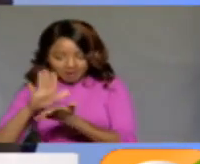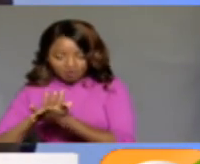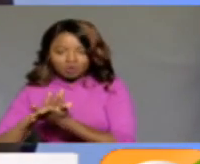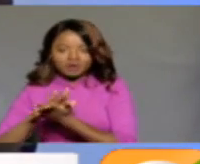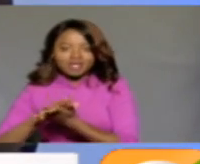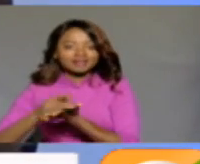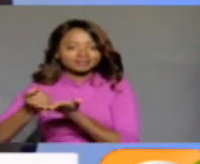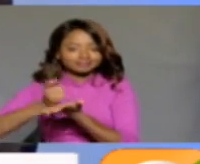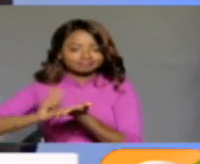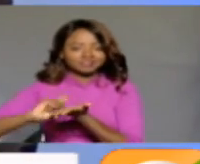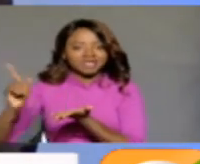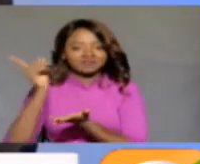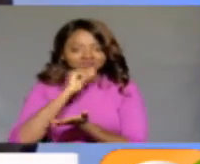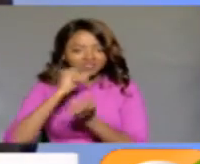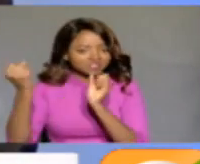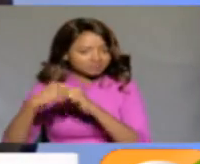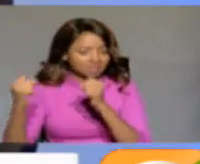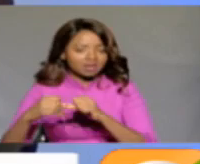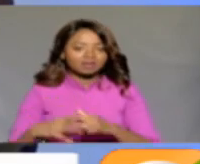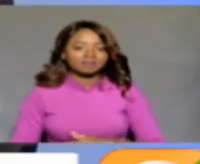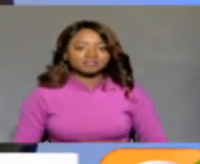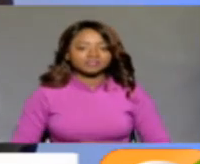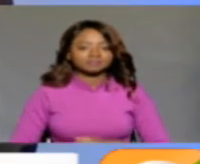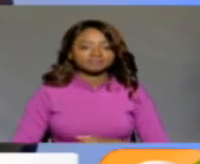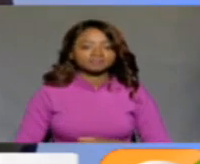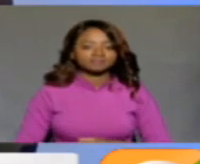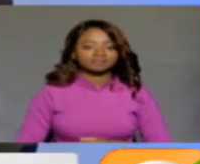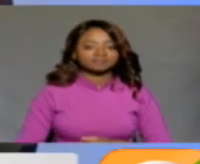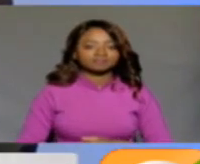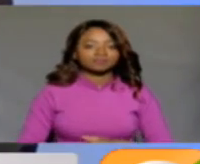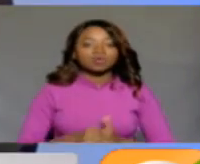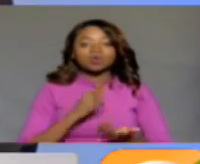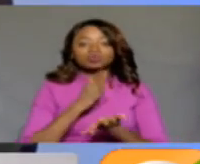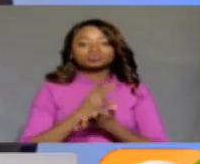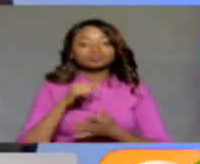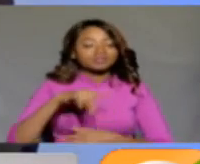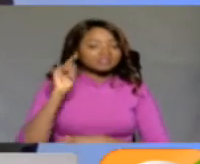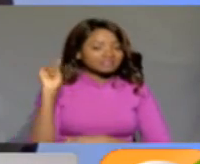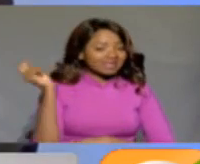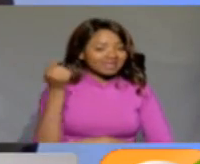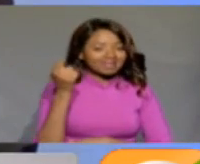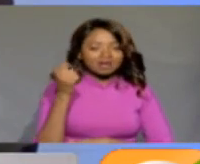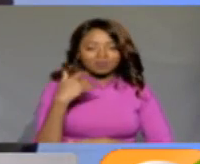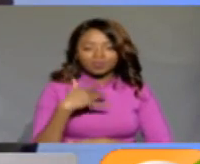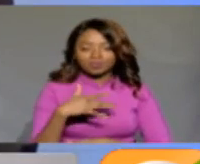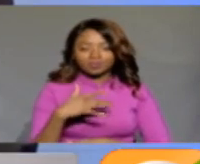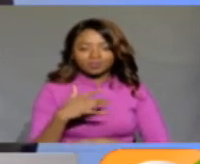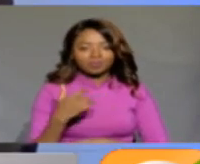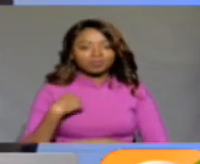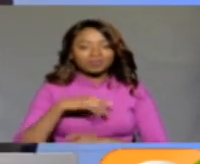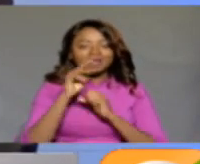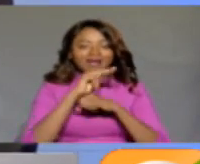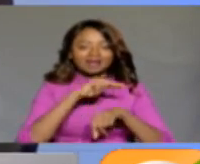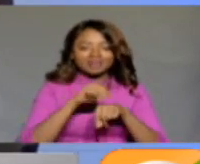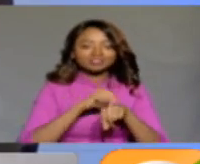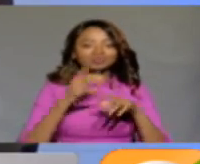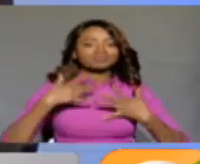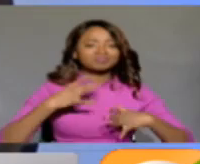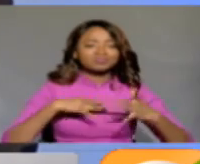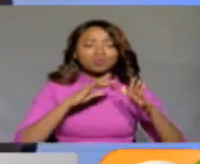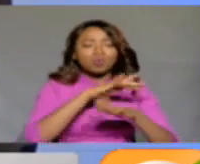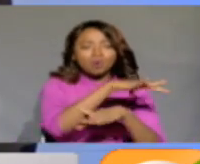matter out. And remember that Katiba has also tried to answer this question, because Kenya is a very litigious nation. And being a litigious nation,